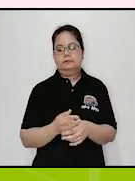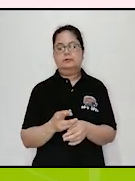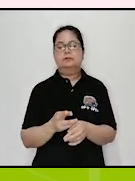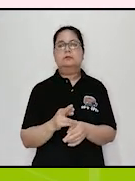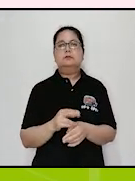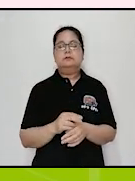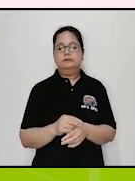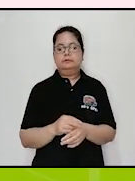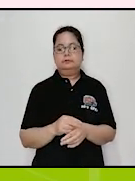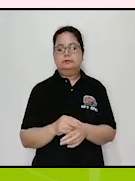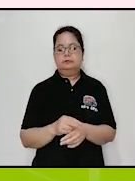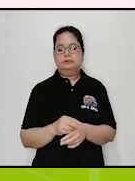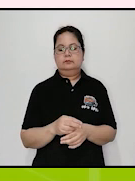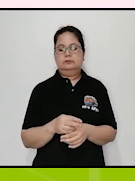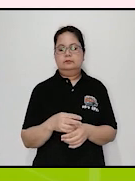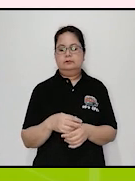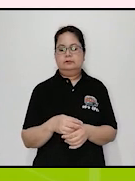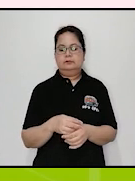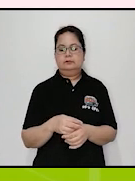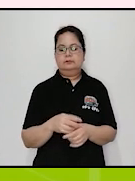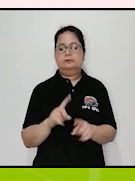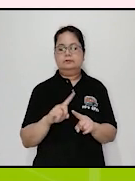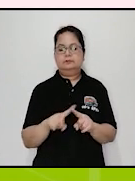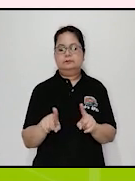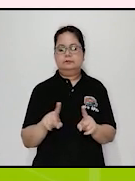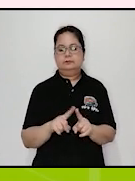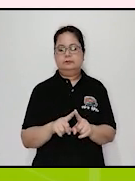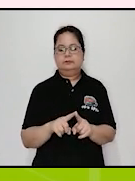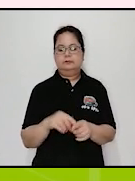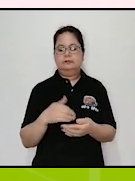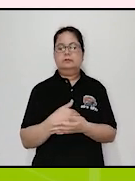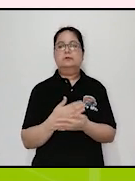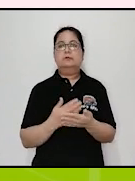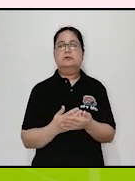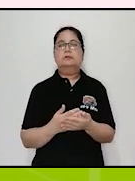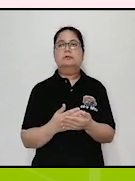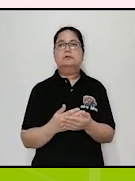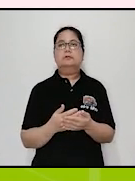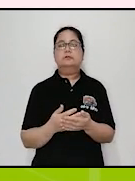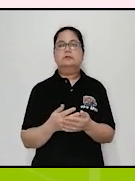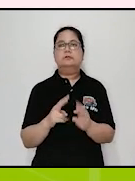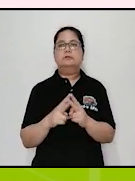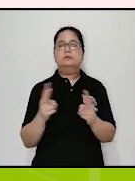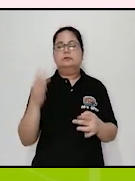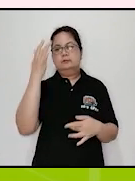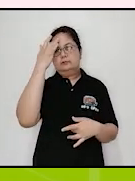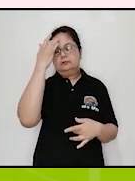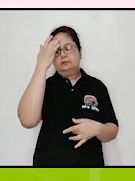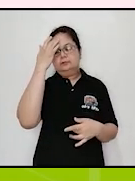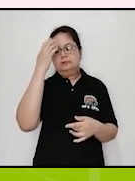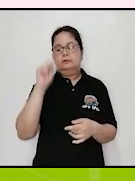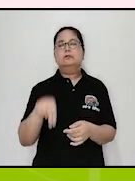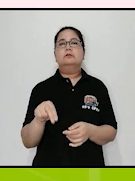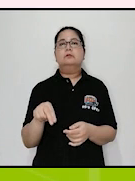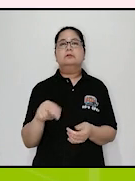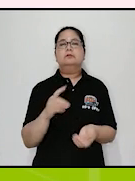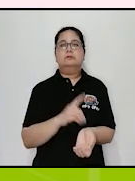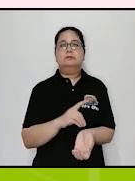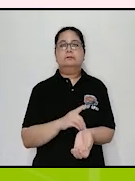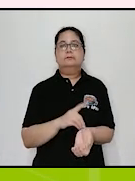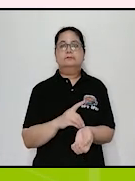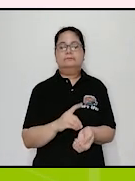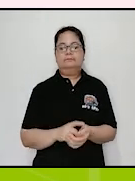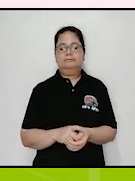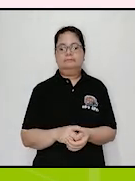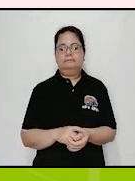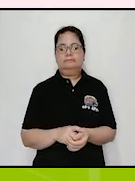without special treatment. However, some will become seriously ill and require medical